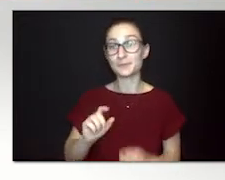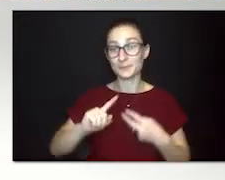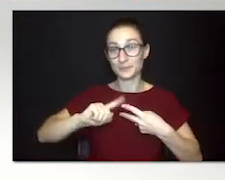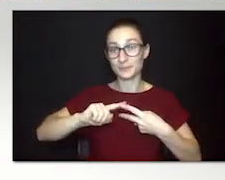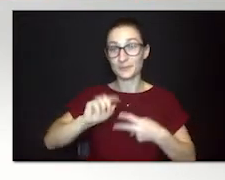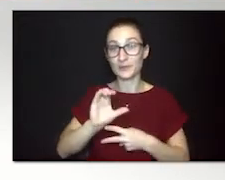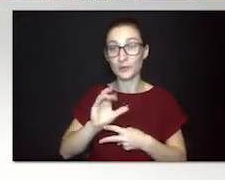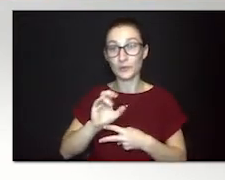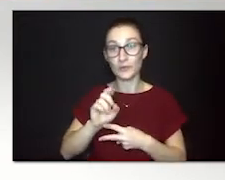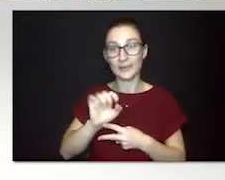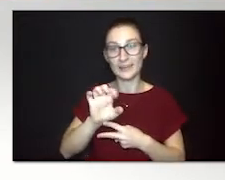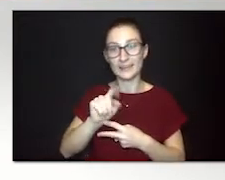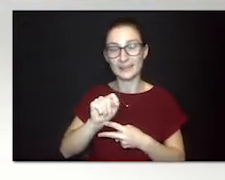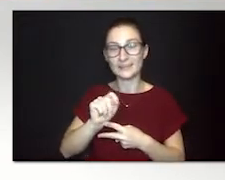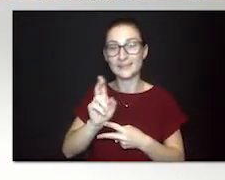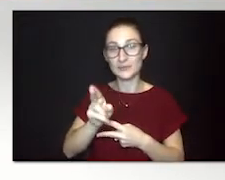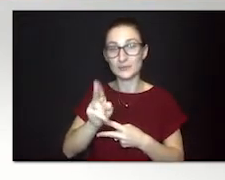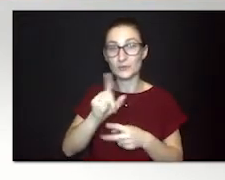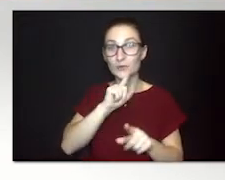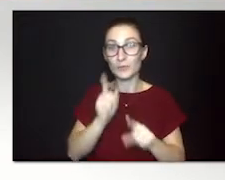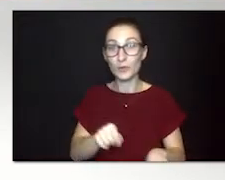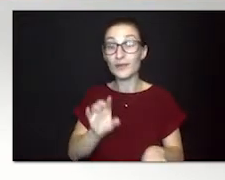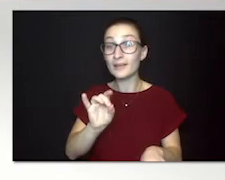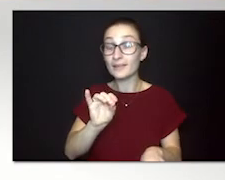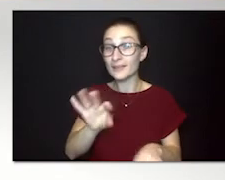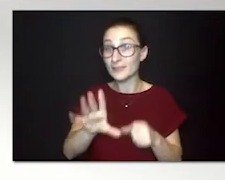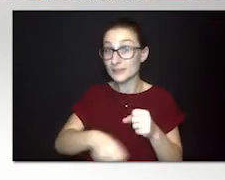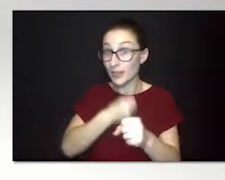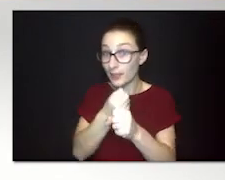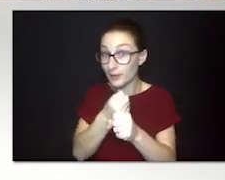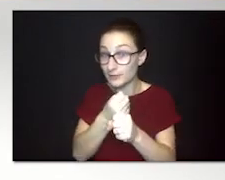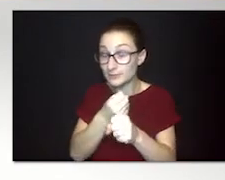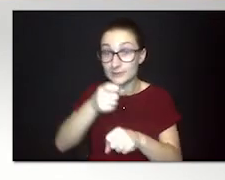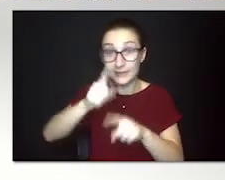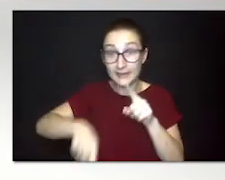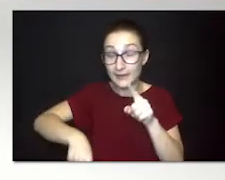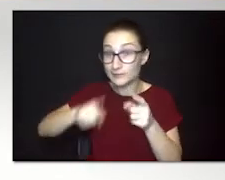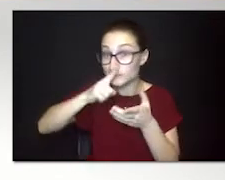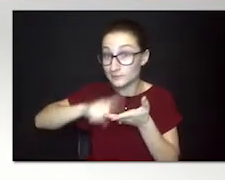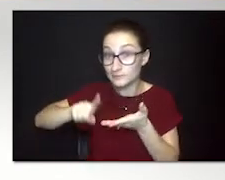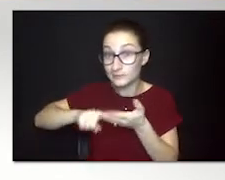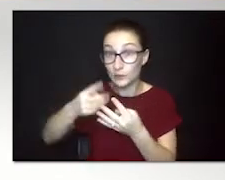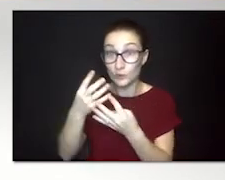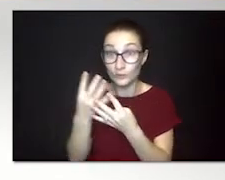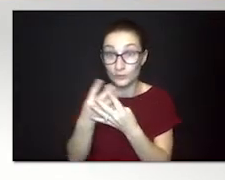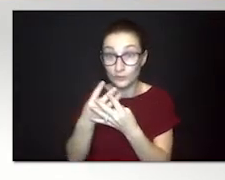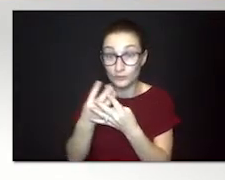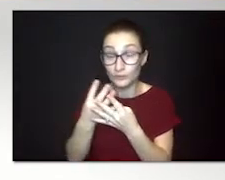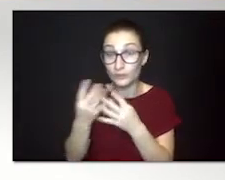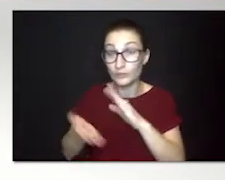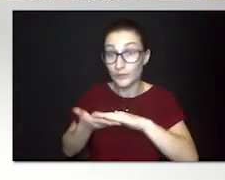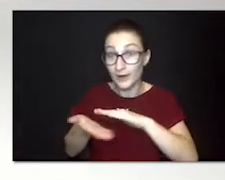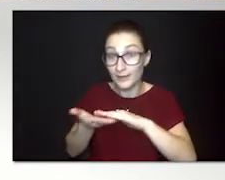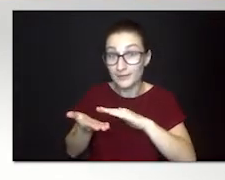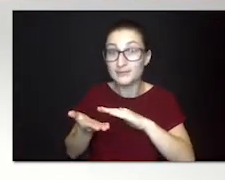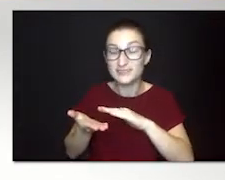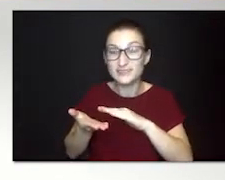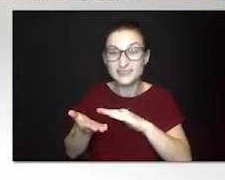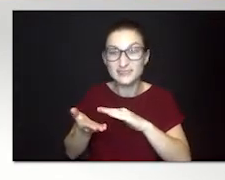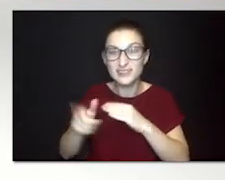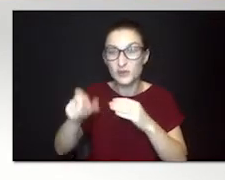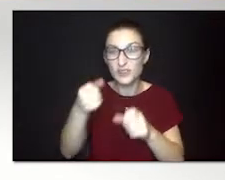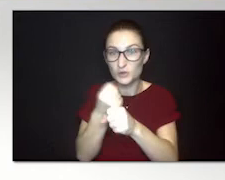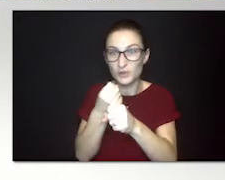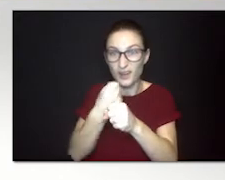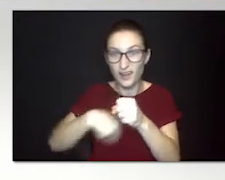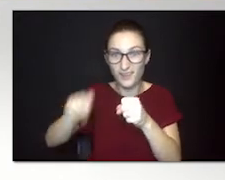history report is if you've locked any of your credit scores so that they can't be run, that also stops the clerk from doing it. So if you have